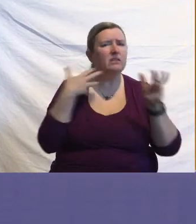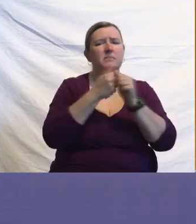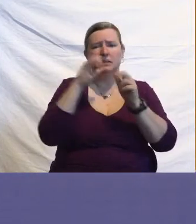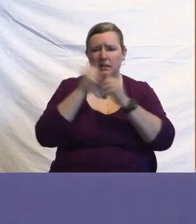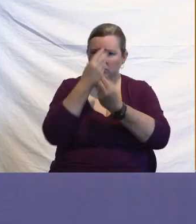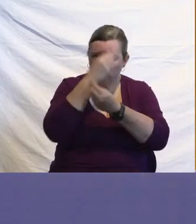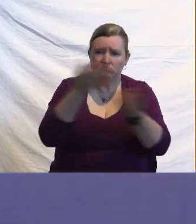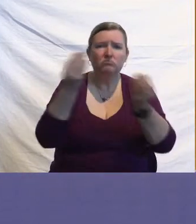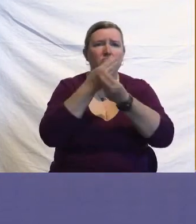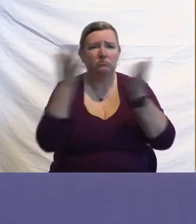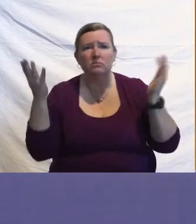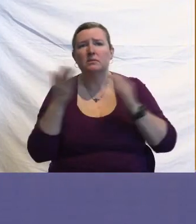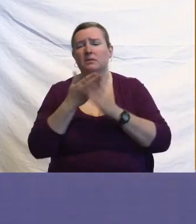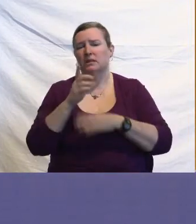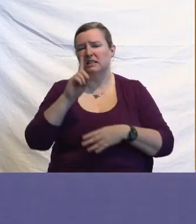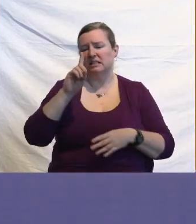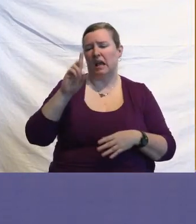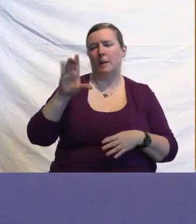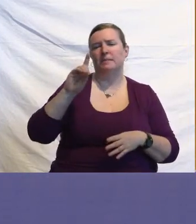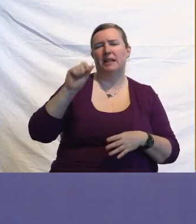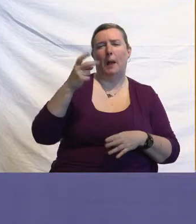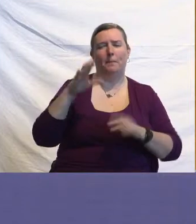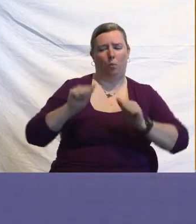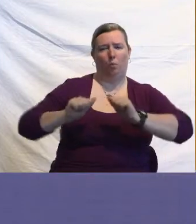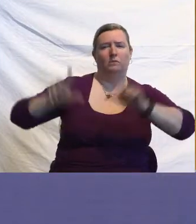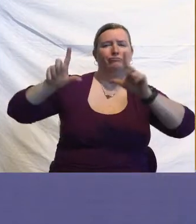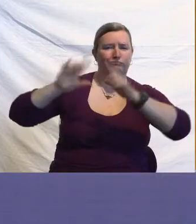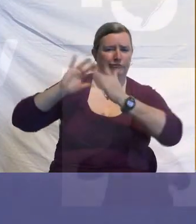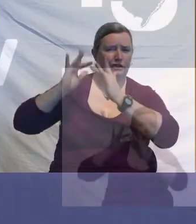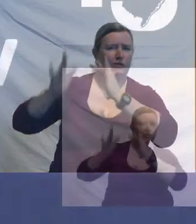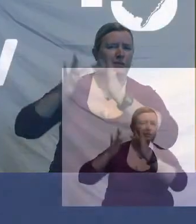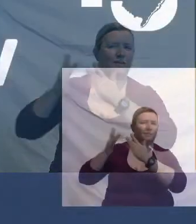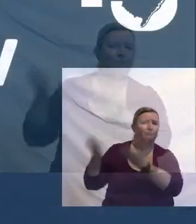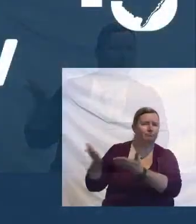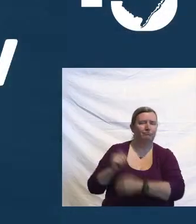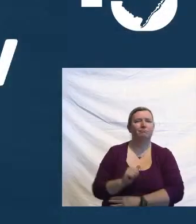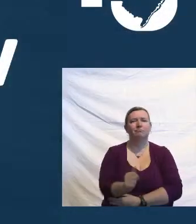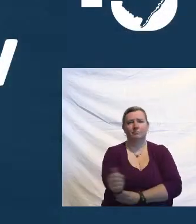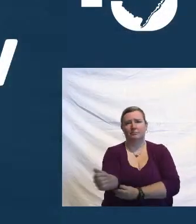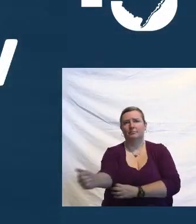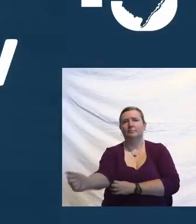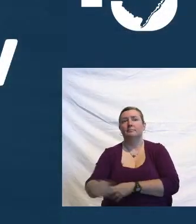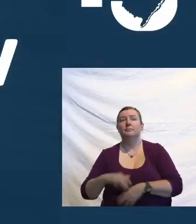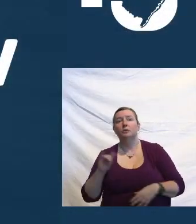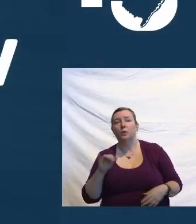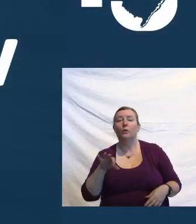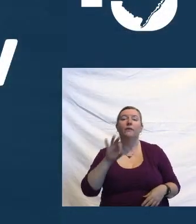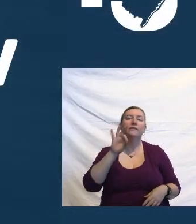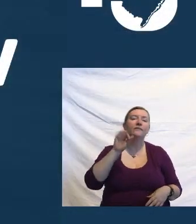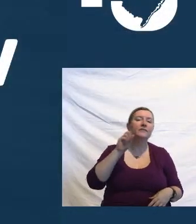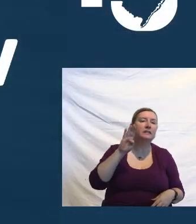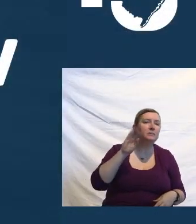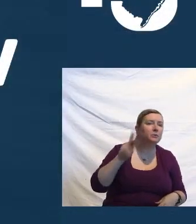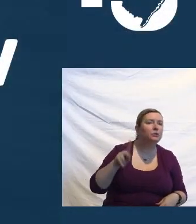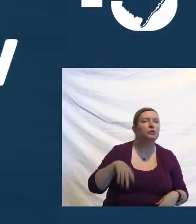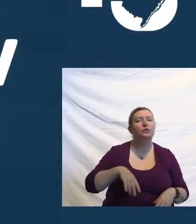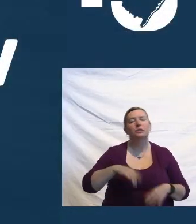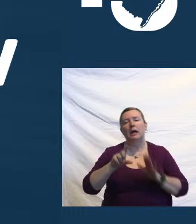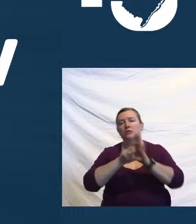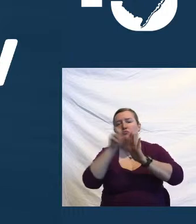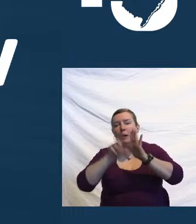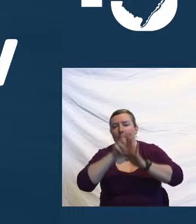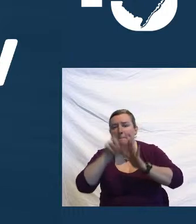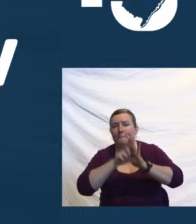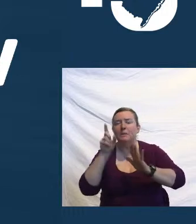covid19.nj.gov, which you see on the screen. And we'll continue to push out information through our social media channels. So